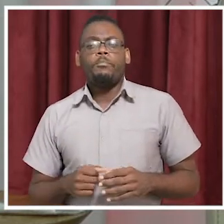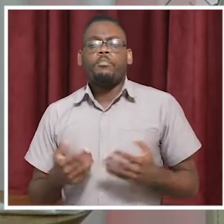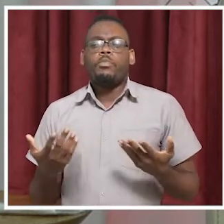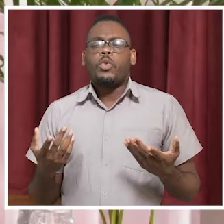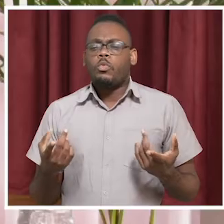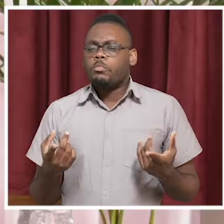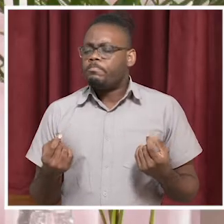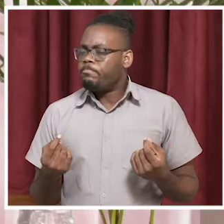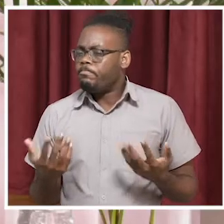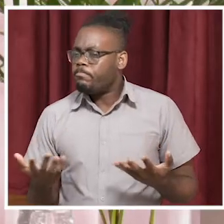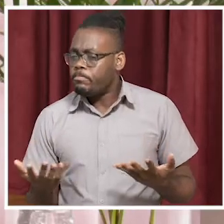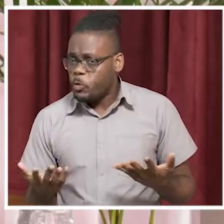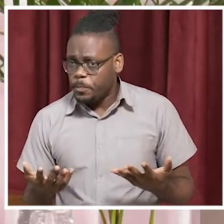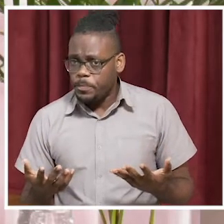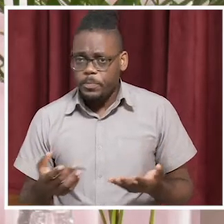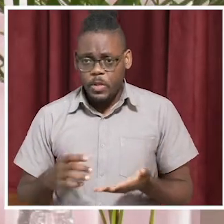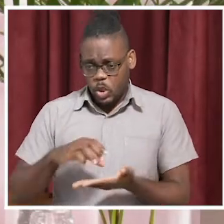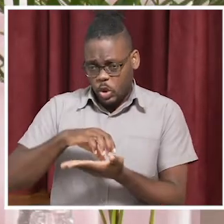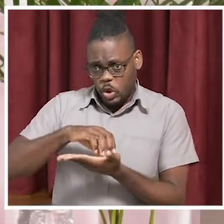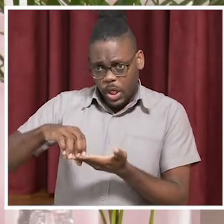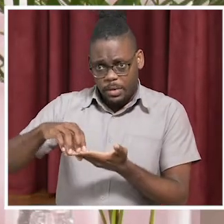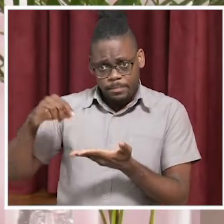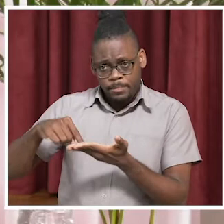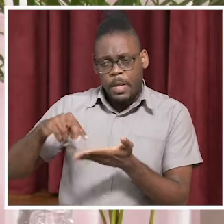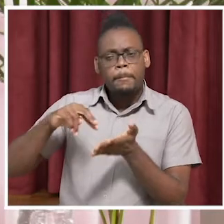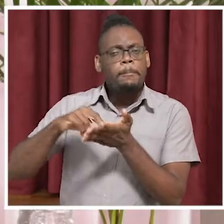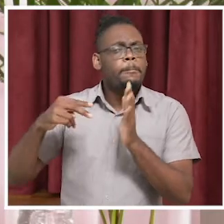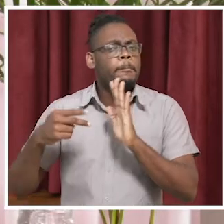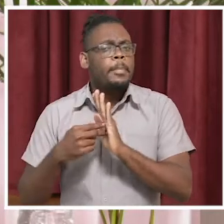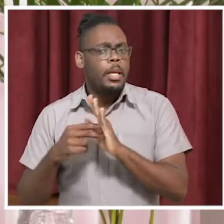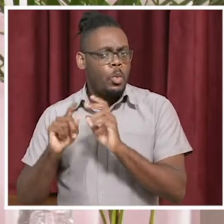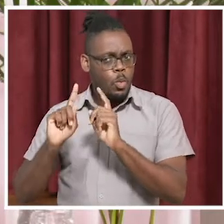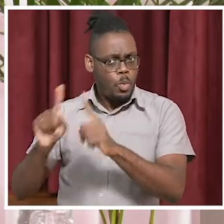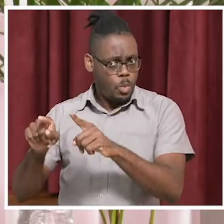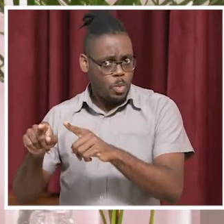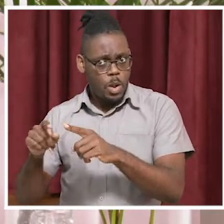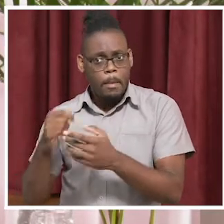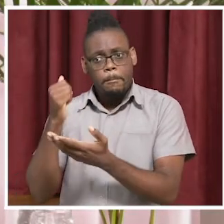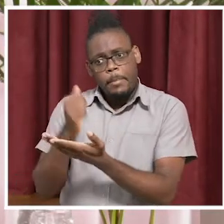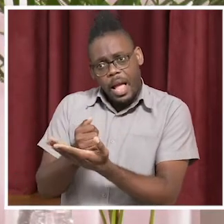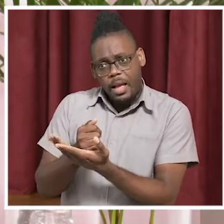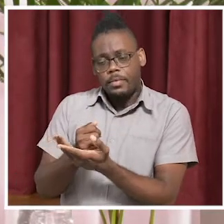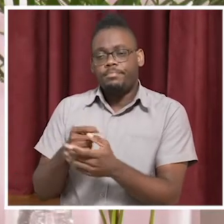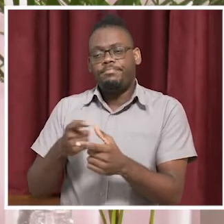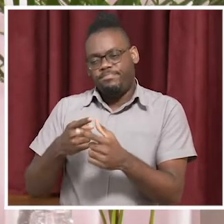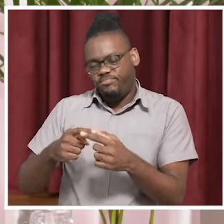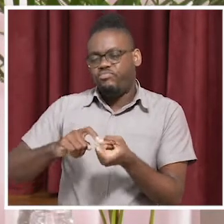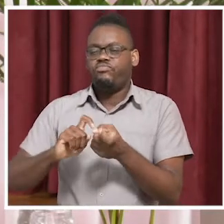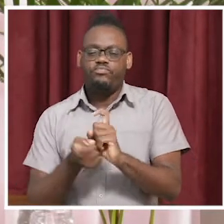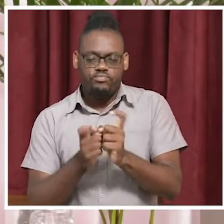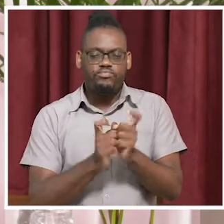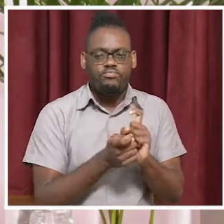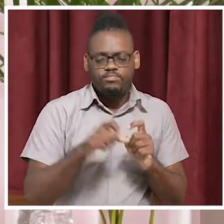banks. Yeah, they have to go to the bank and they may have to go to the post office to collect checks. Mm-hmm. But with respect to our clients